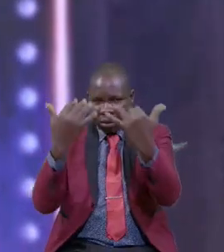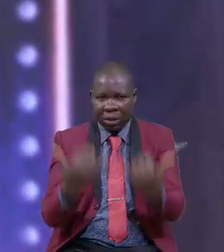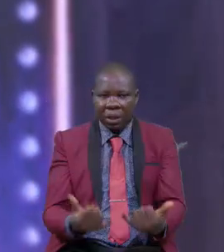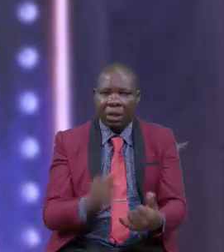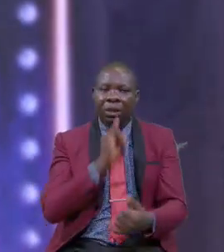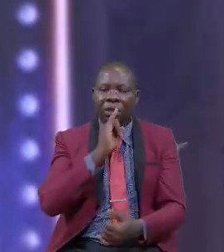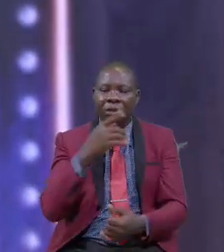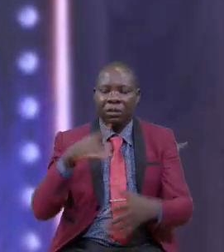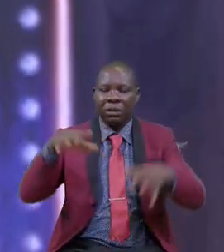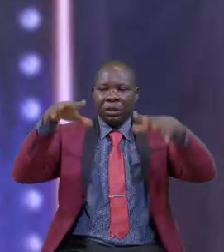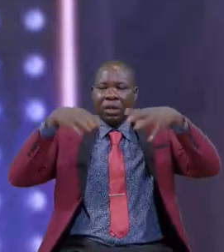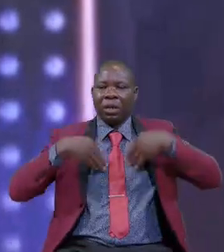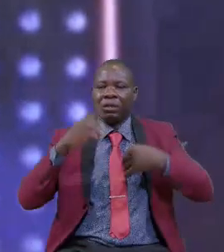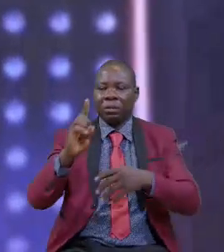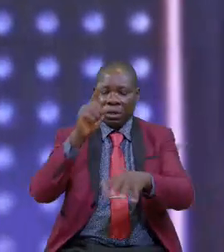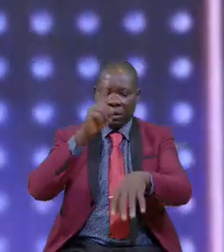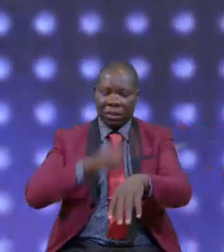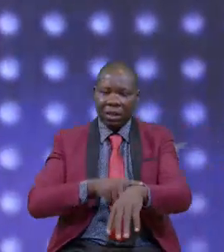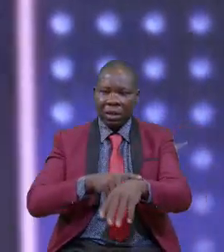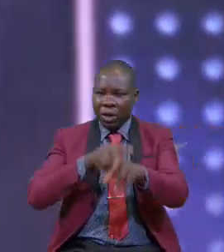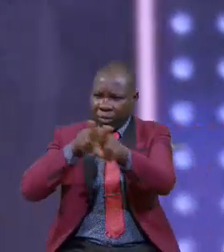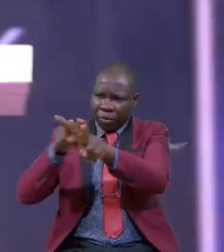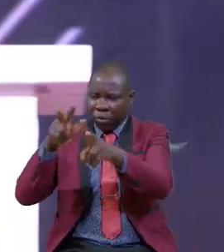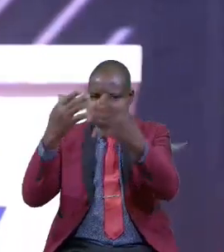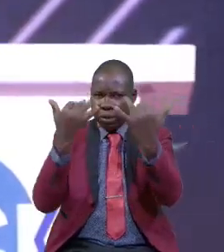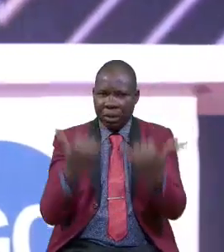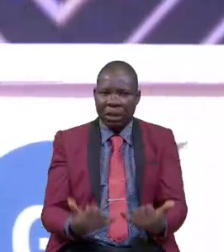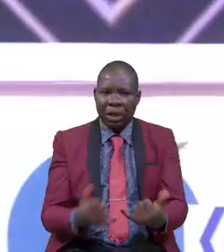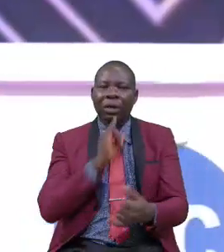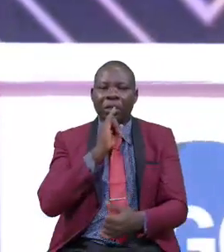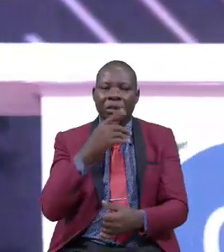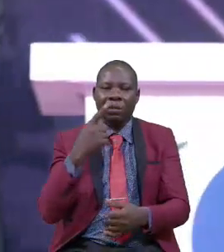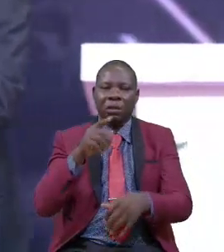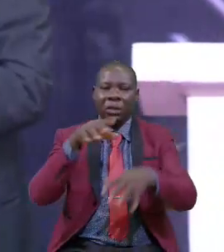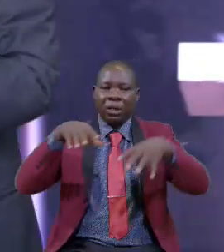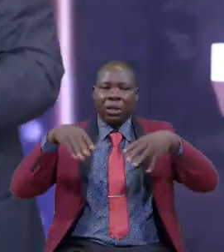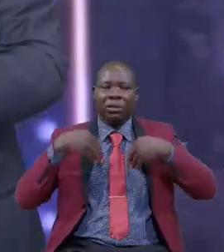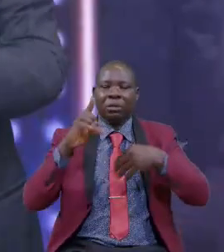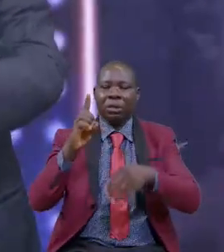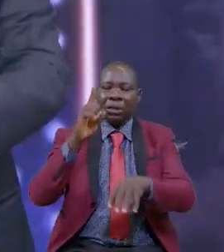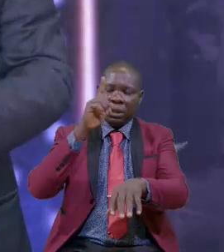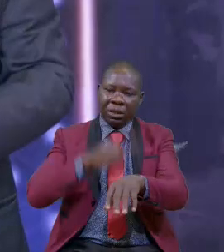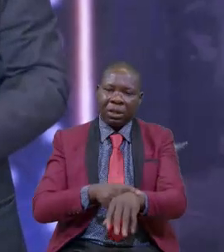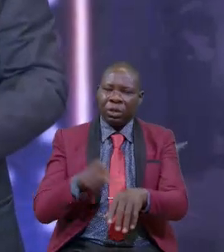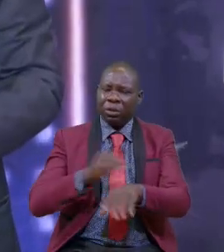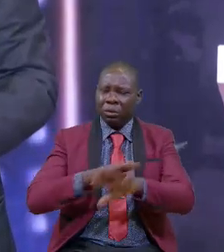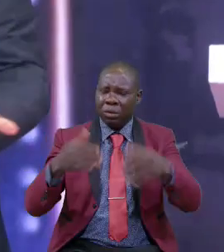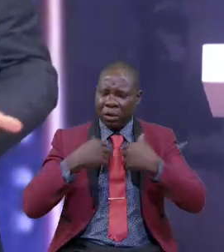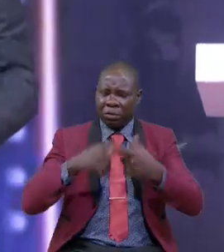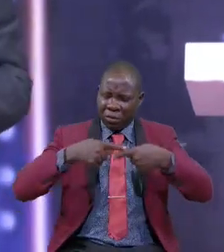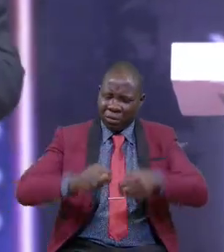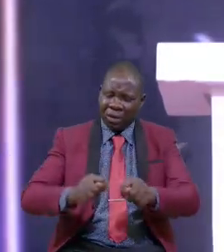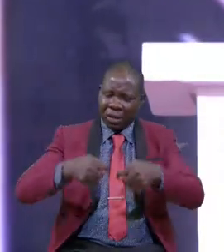time. Behold, now is the accepted time. We don't need to try and fail and